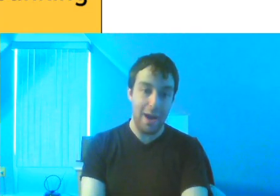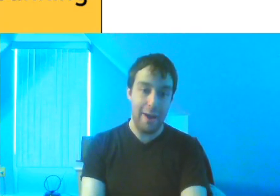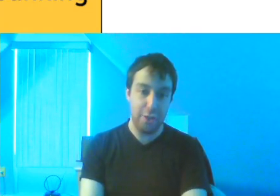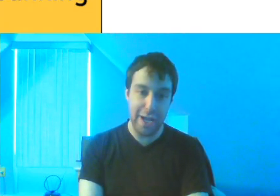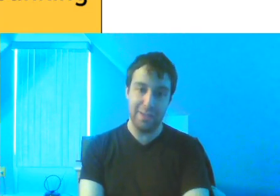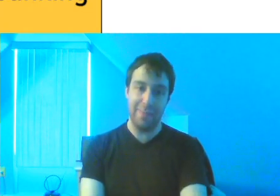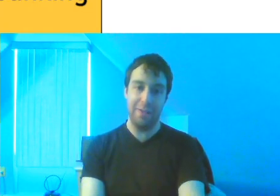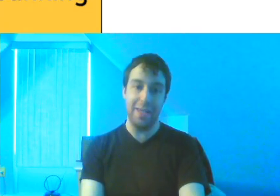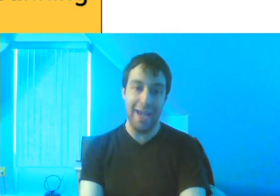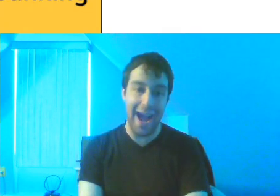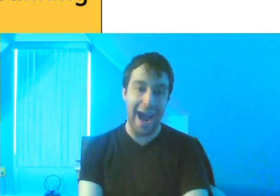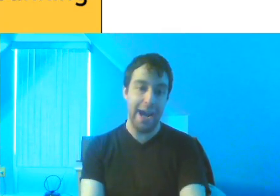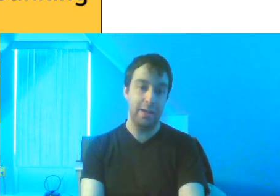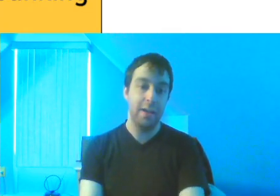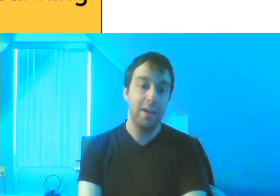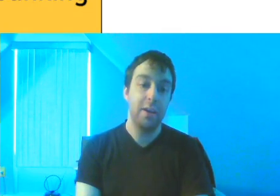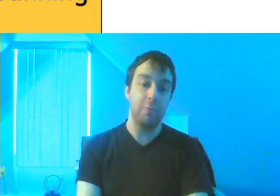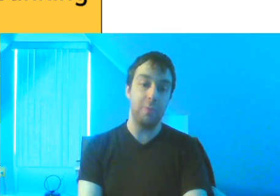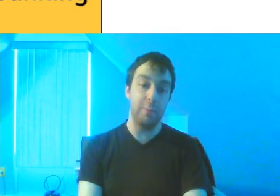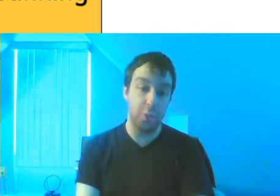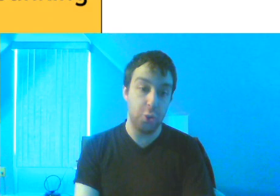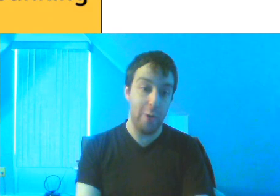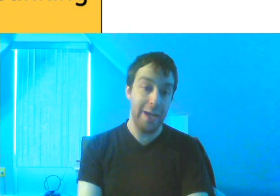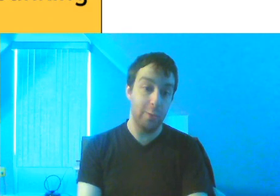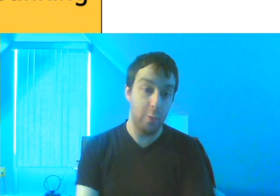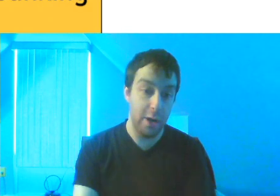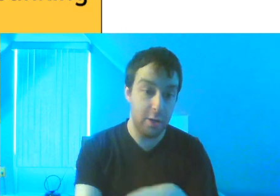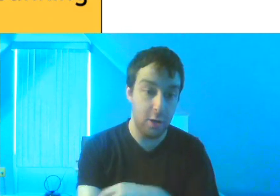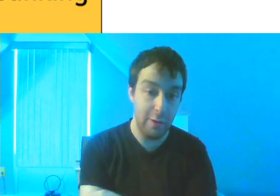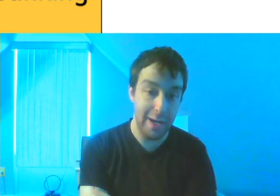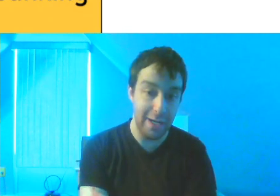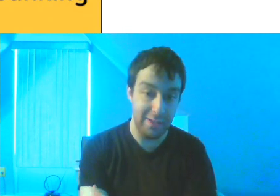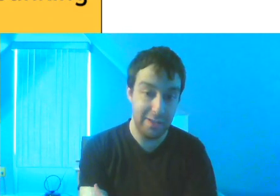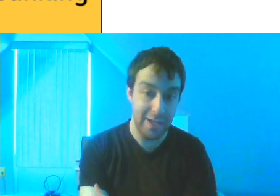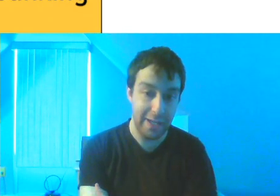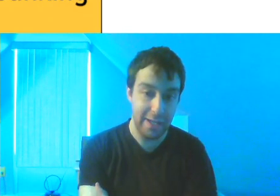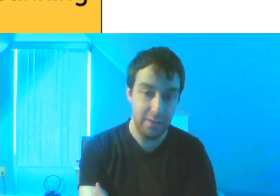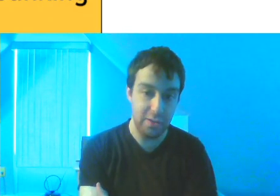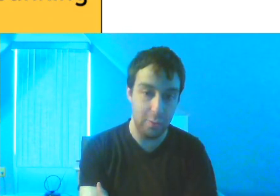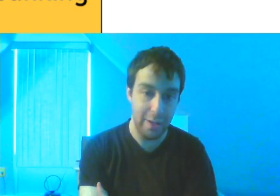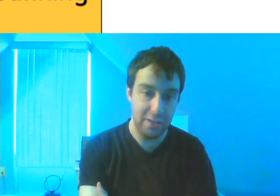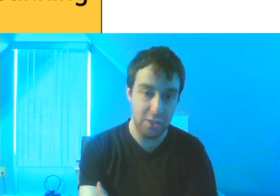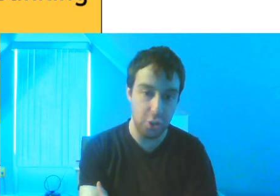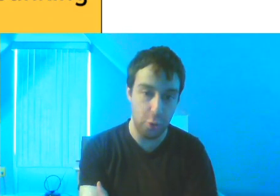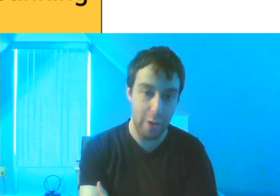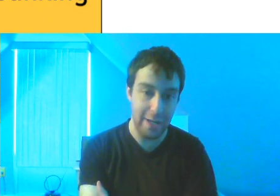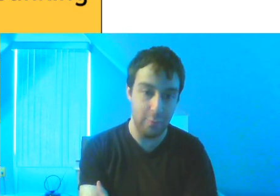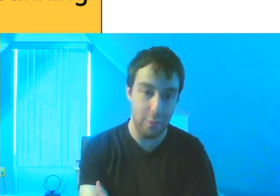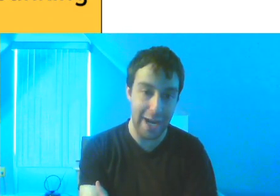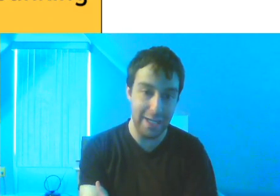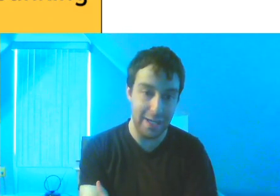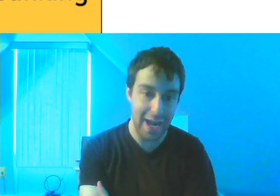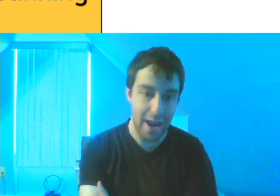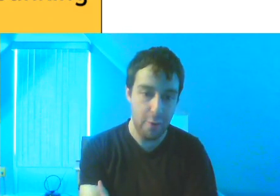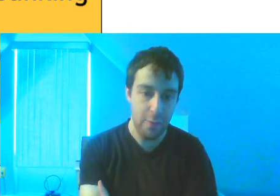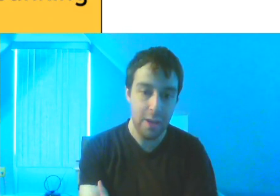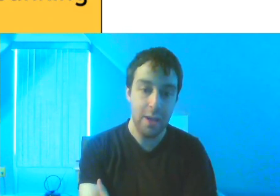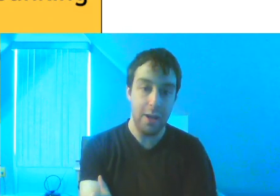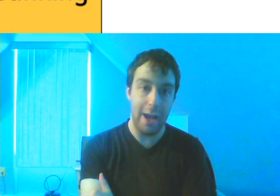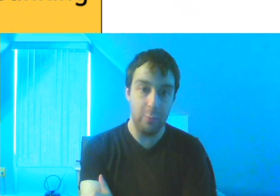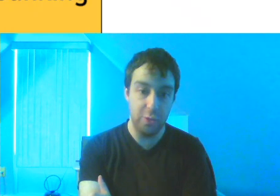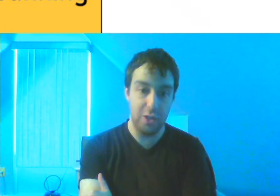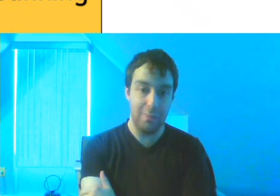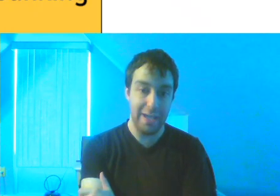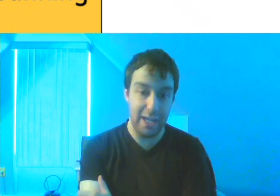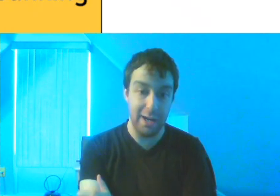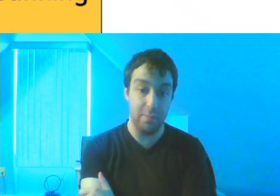do apologize about the ad. We will join Laura Curran in a second. So, let's join right now.